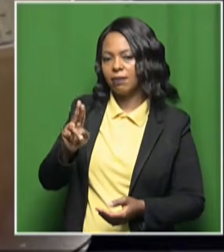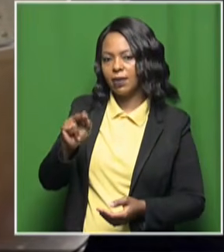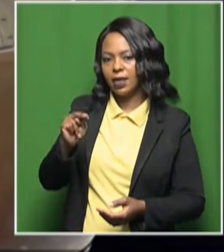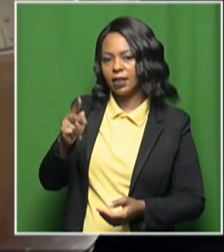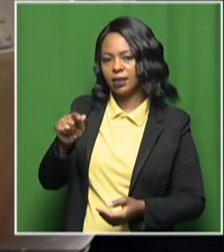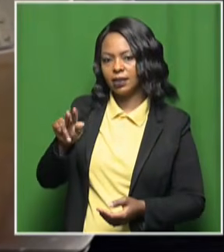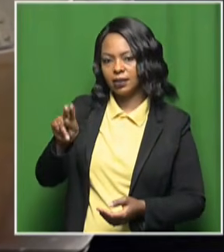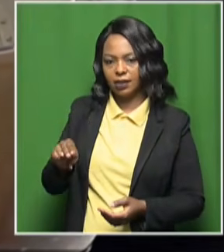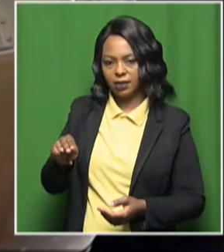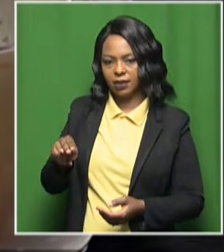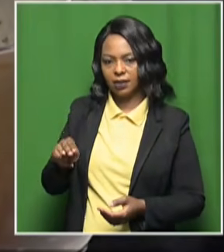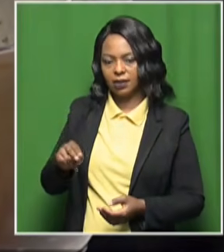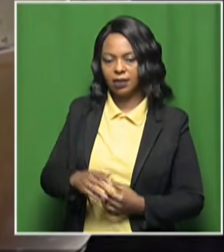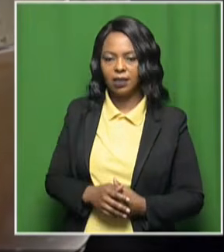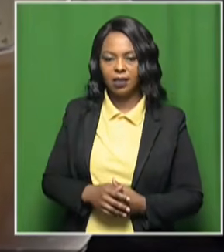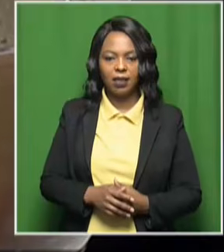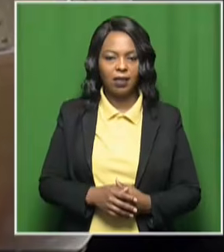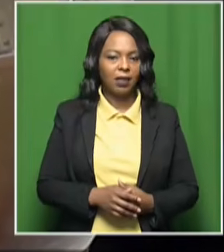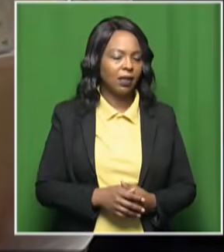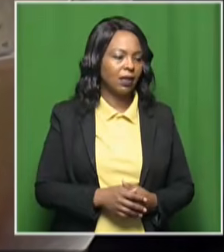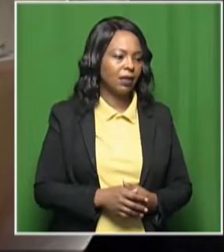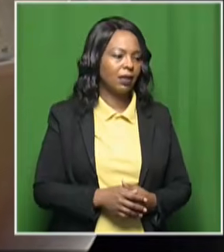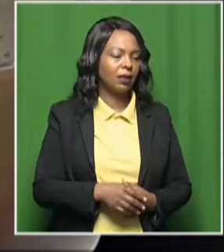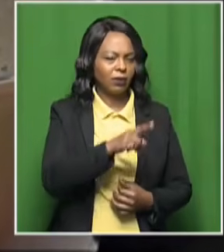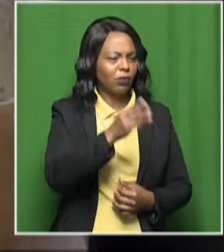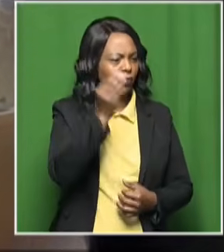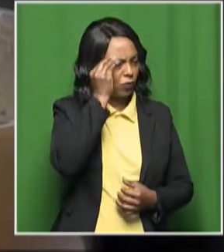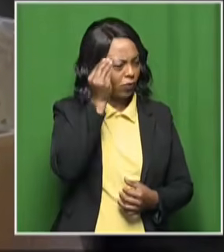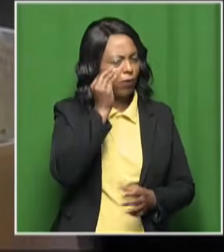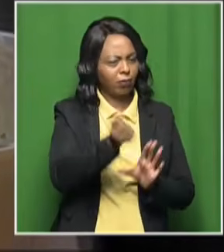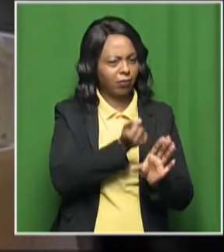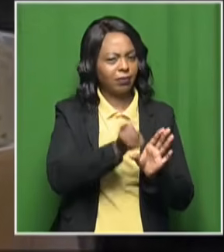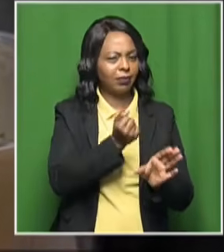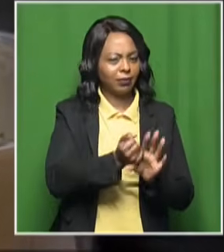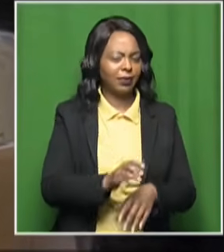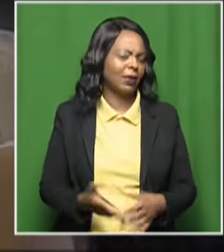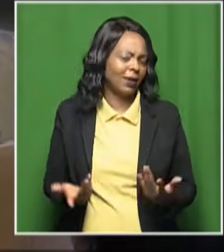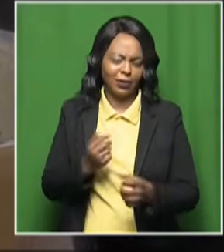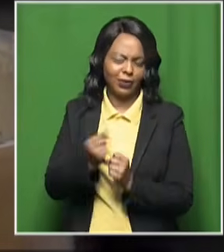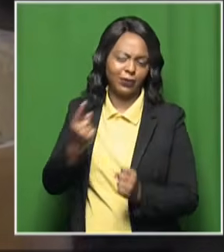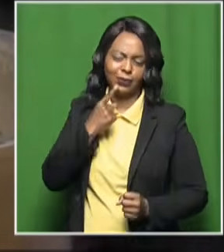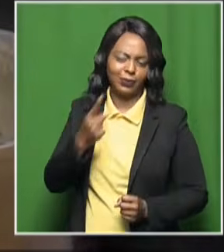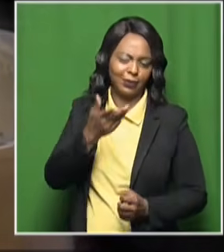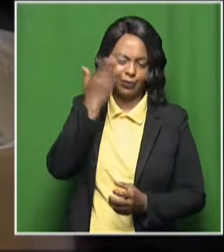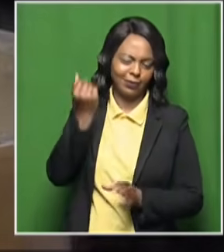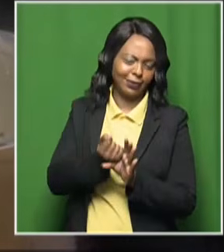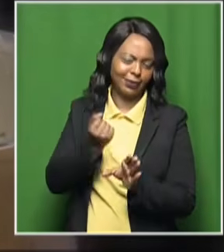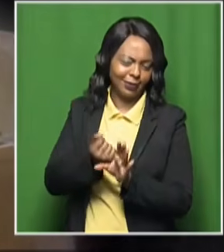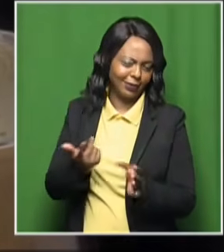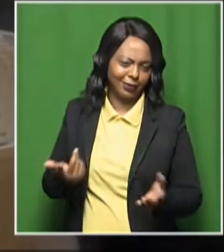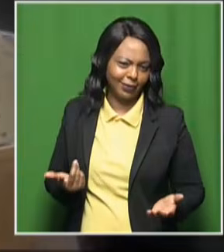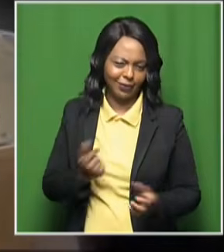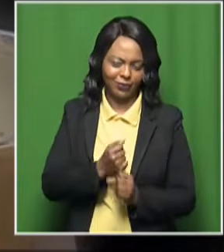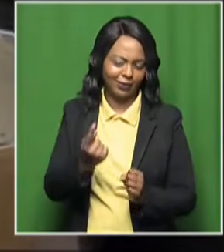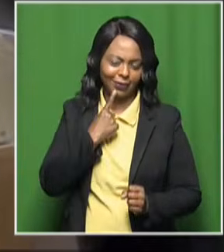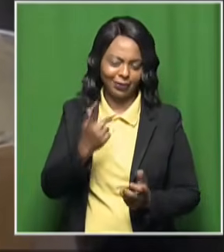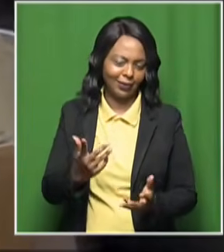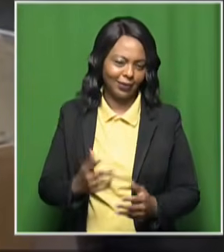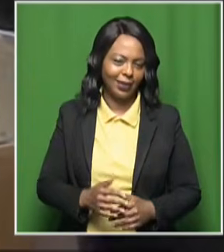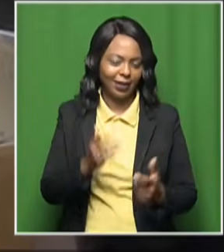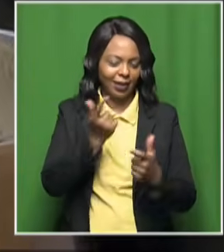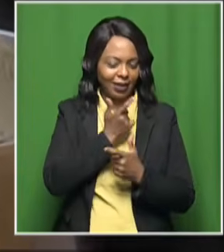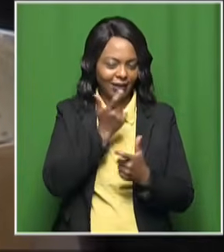the kitchen. I didn't say I don't know the kitchen. Yeah, but you know it better than you make it out to be. But the one thing I